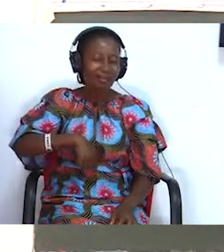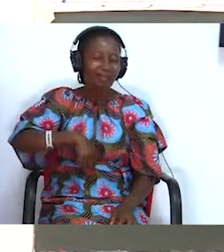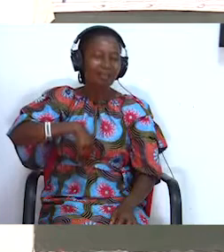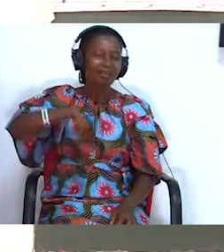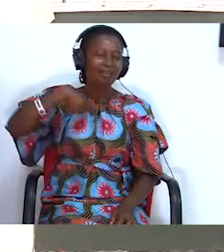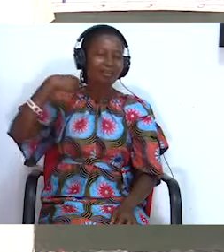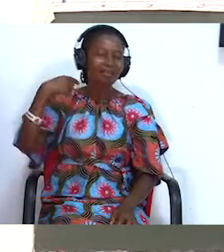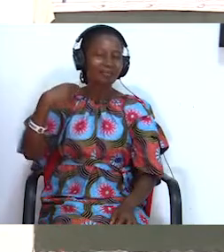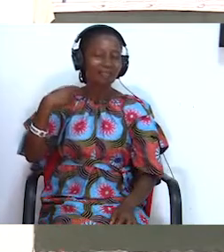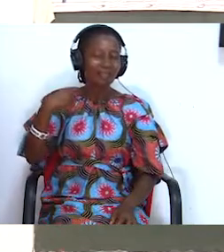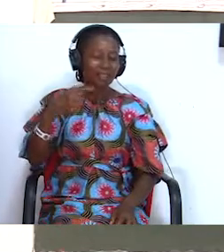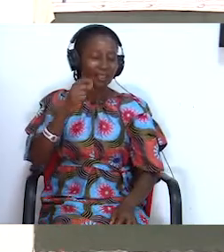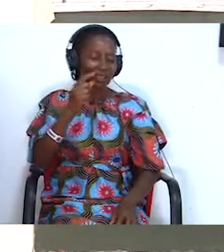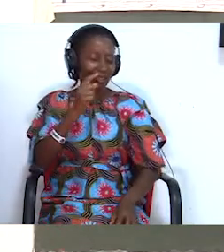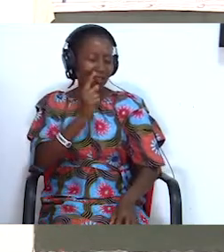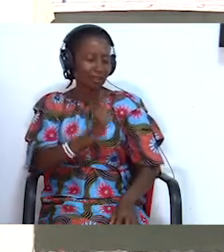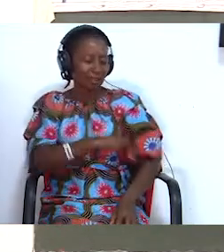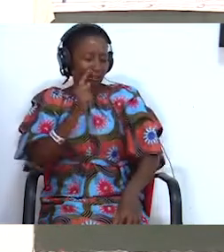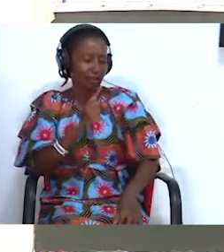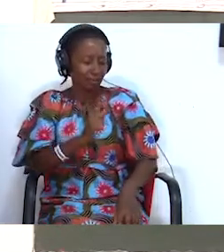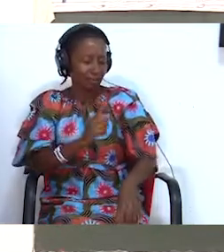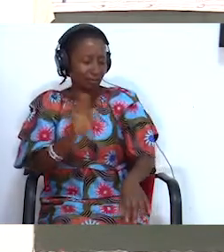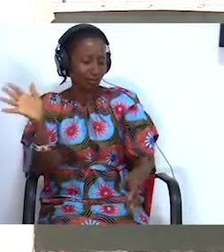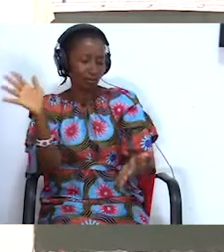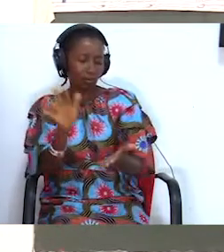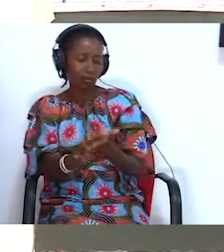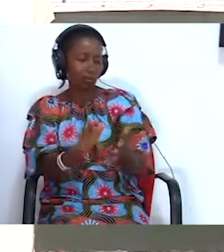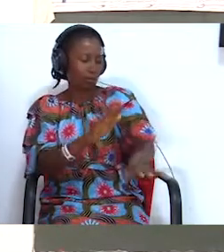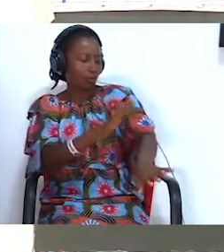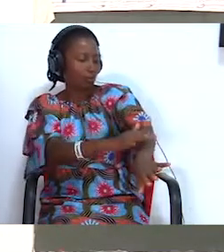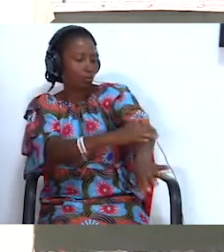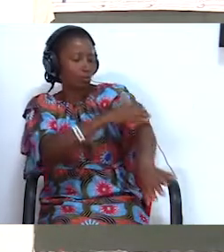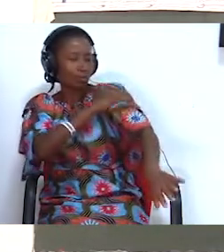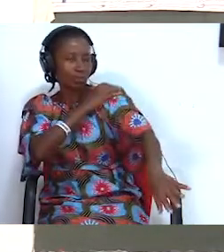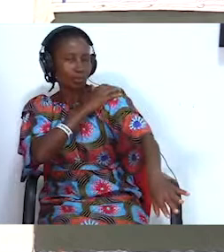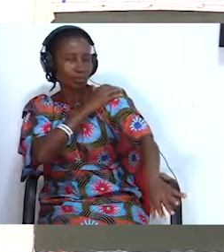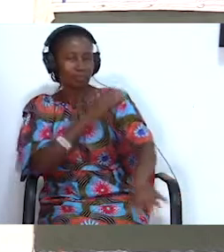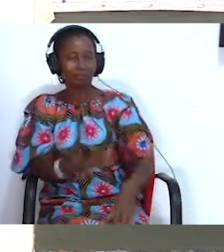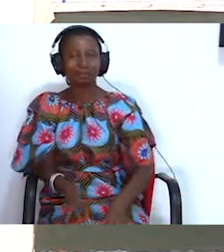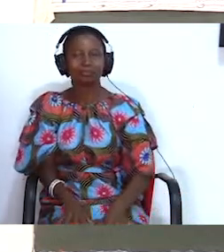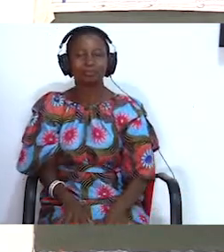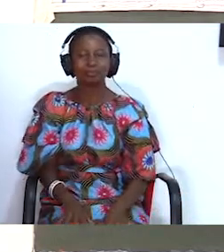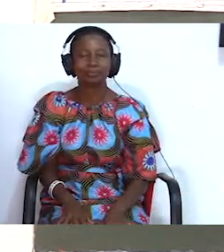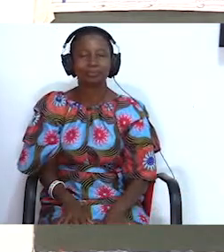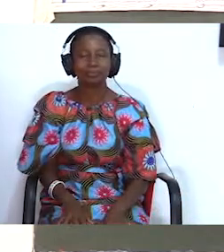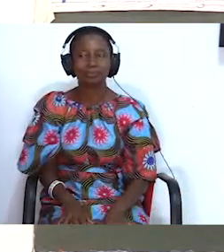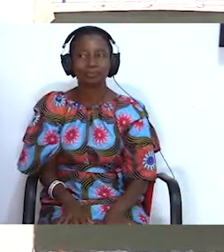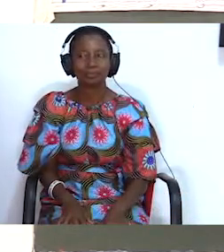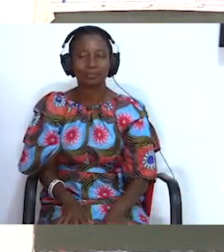She looks down and says, "Ah, ah,